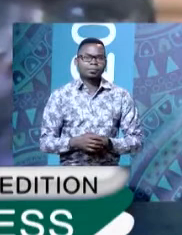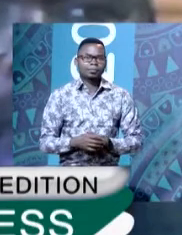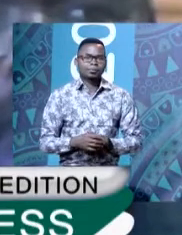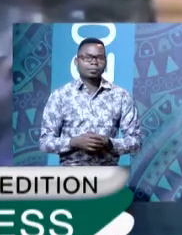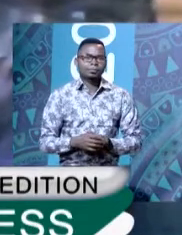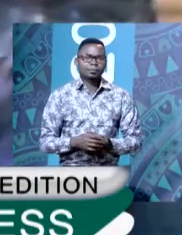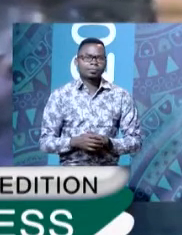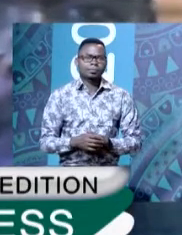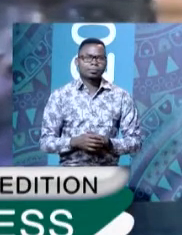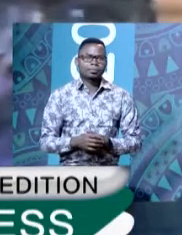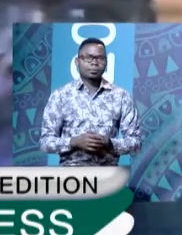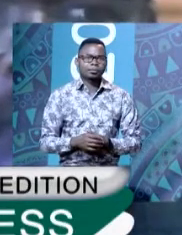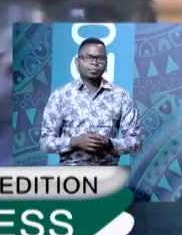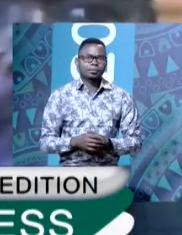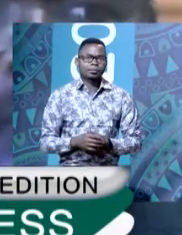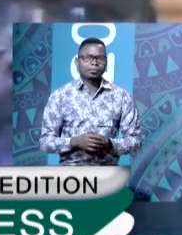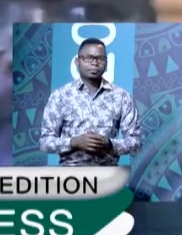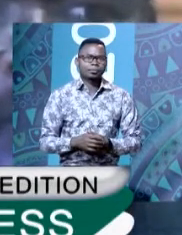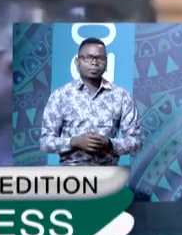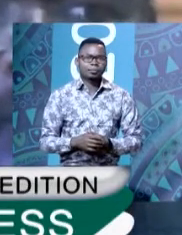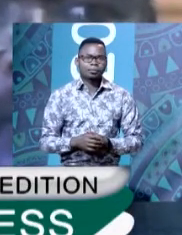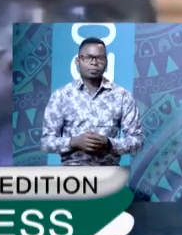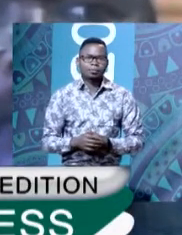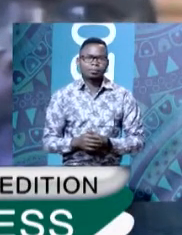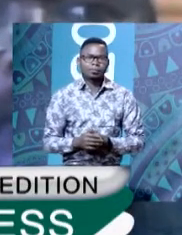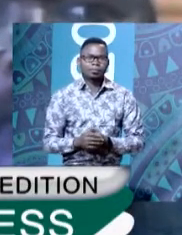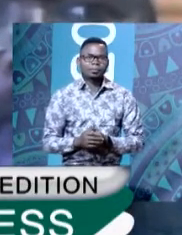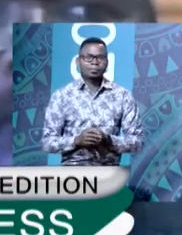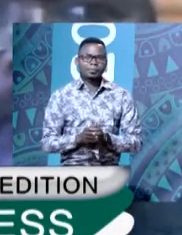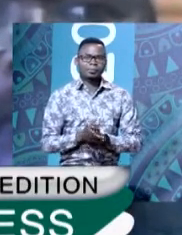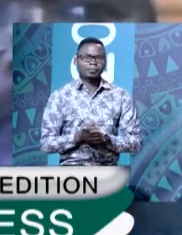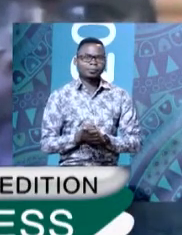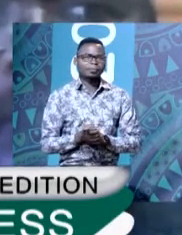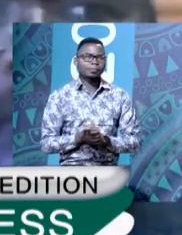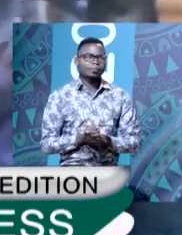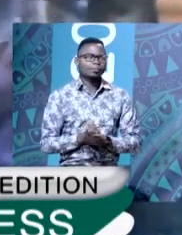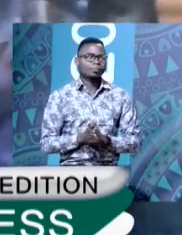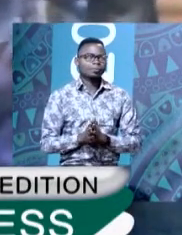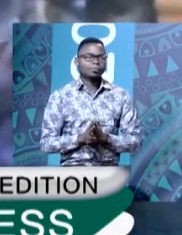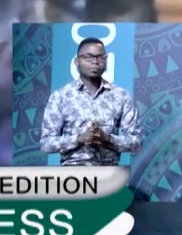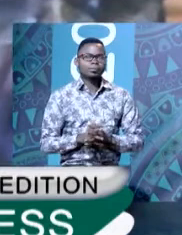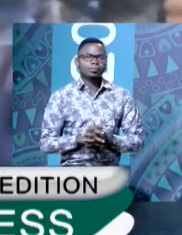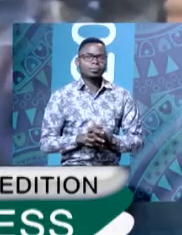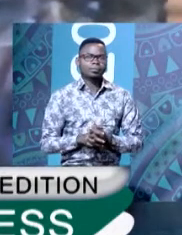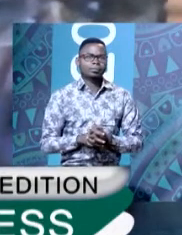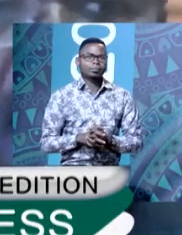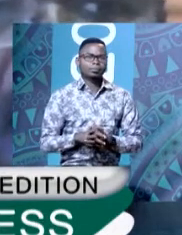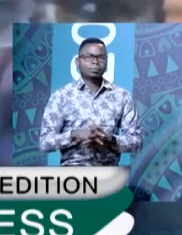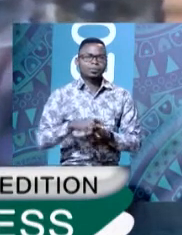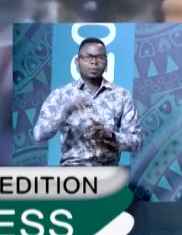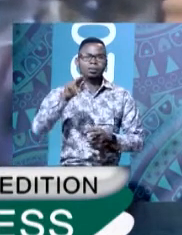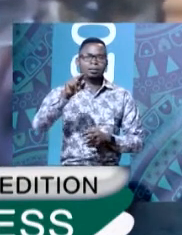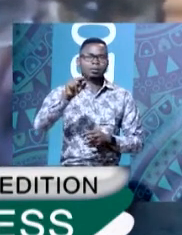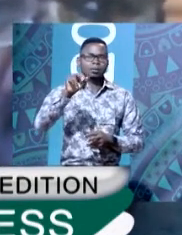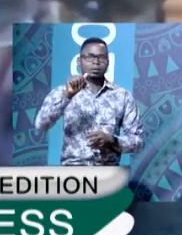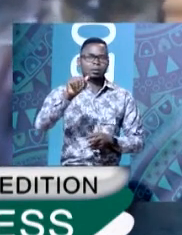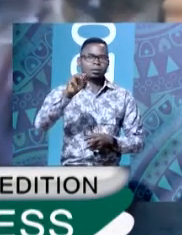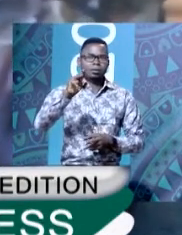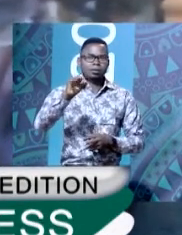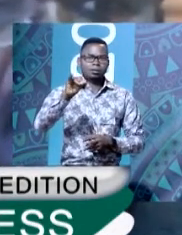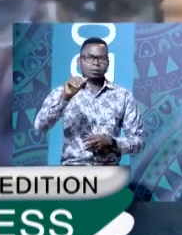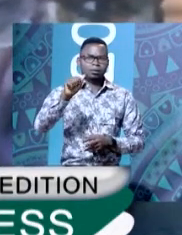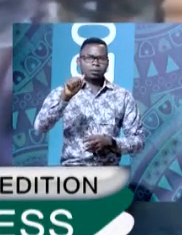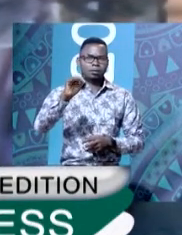Okay, I'm being told that we can't get the Egyptian ambassador for now. I think I saw him earlier, but since I can see the Namibian ambassador right